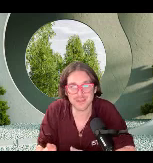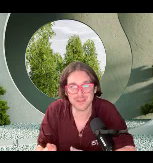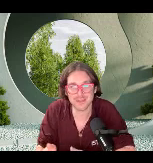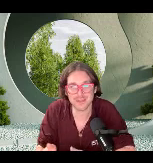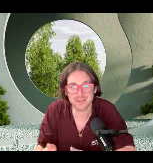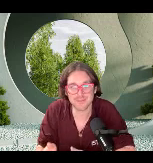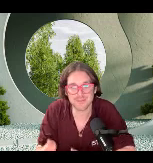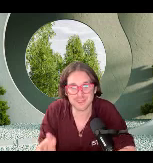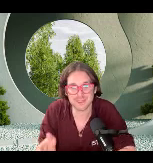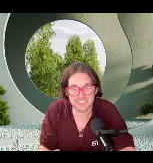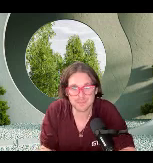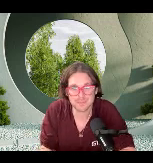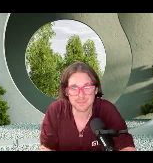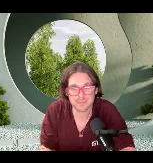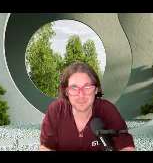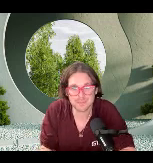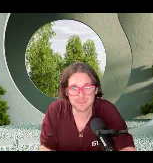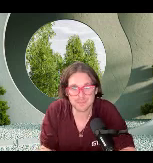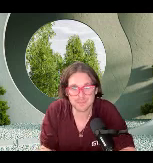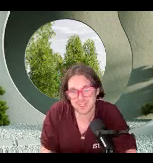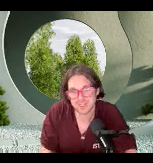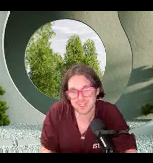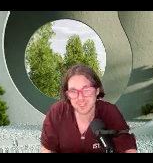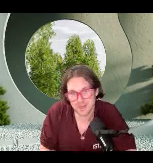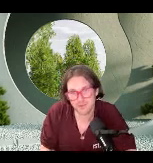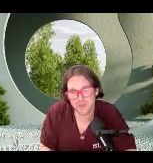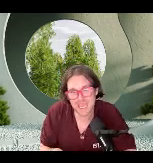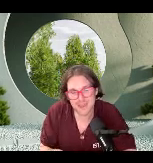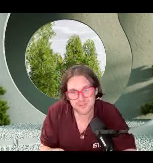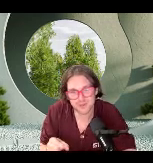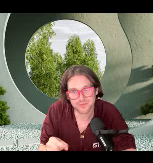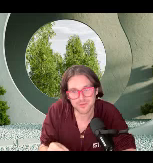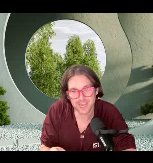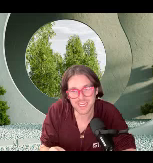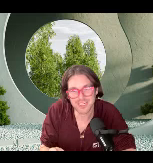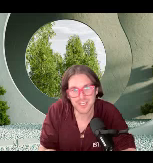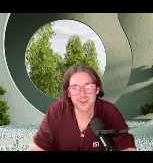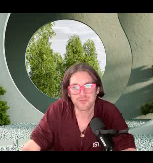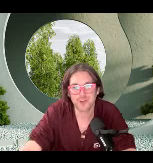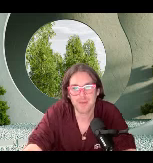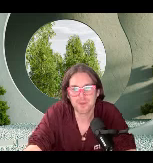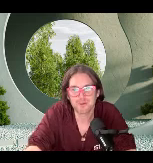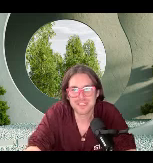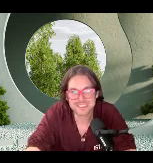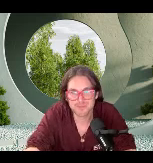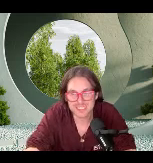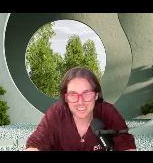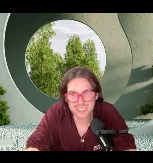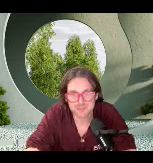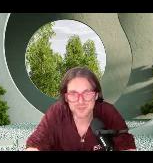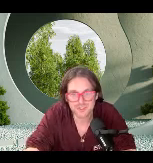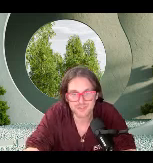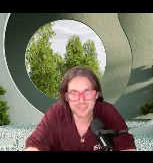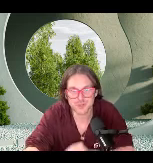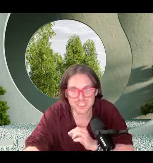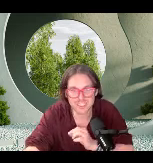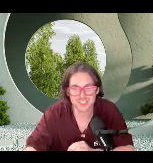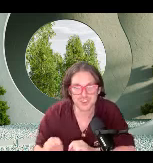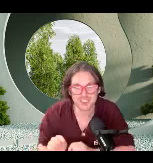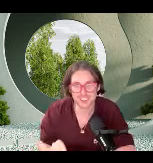training and development facilitator. I want to encourage you to think about yourself. We have to refrain from protecting